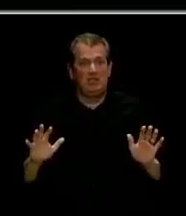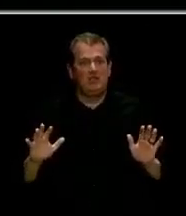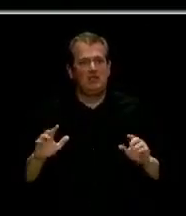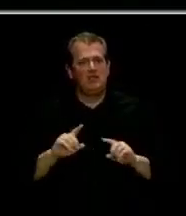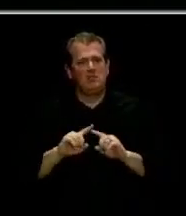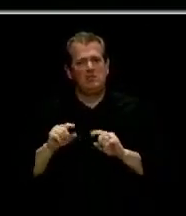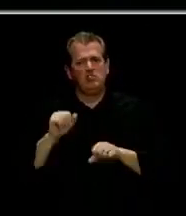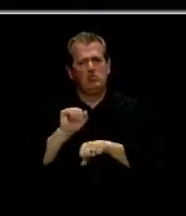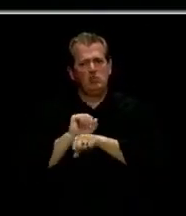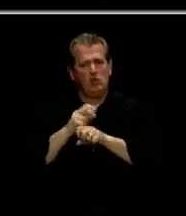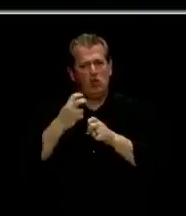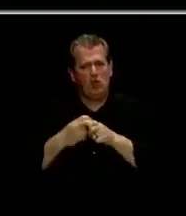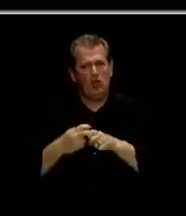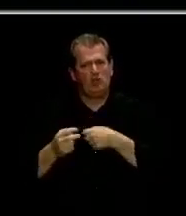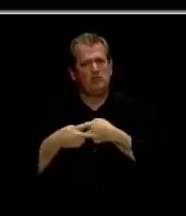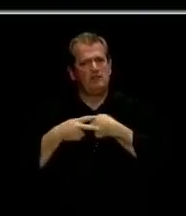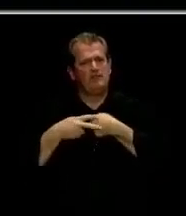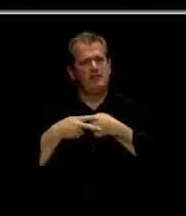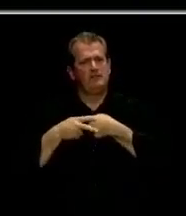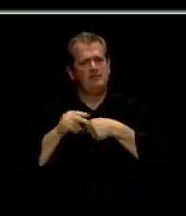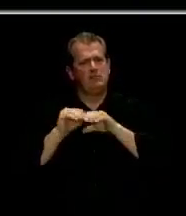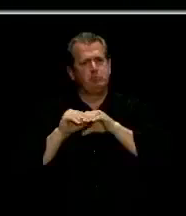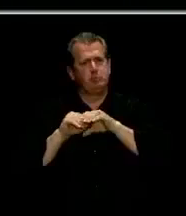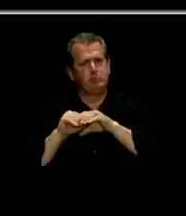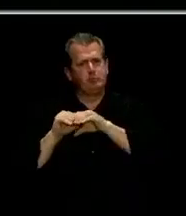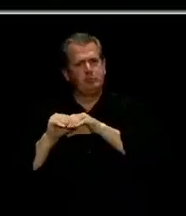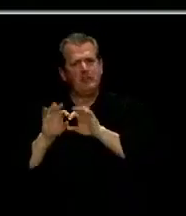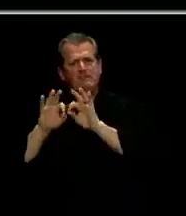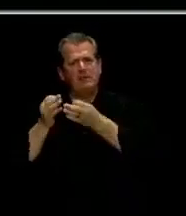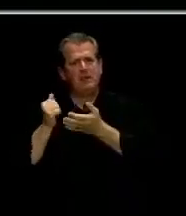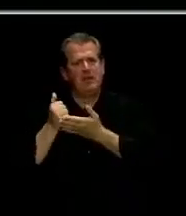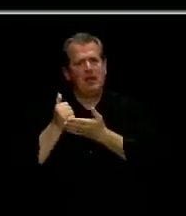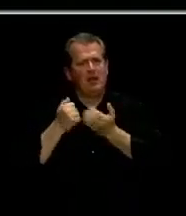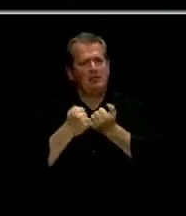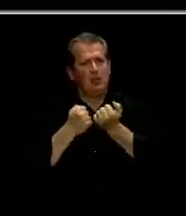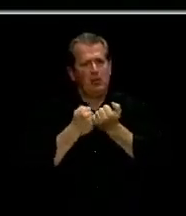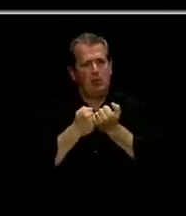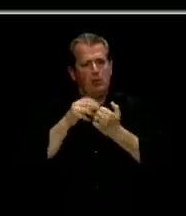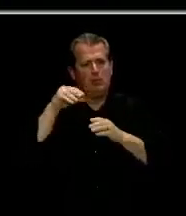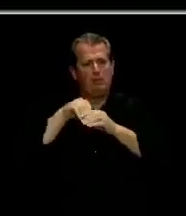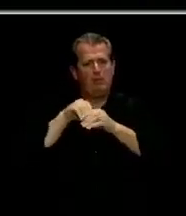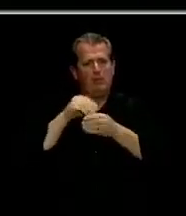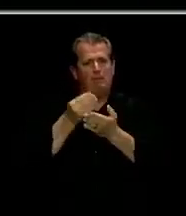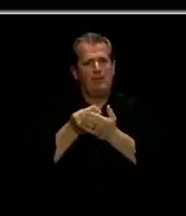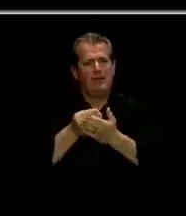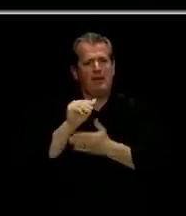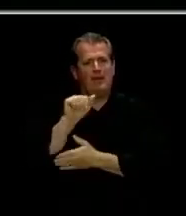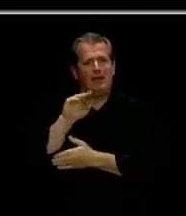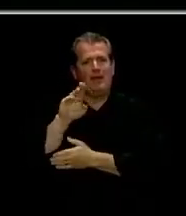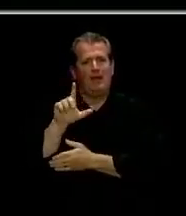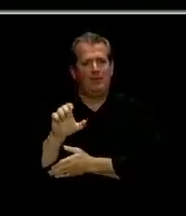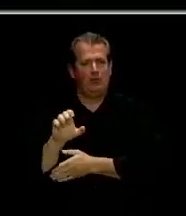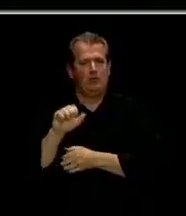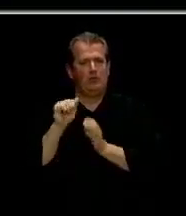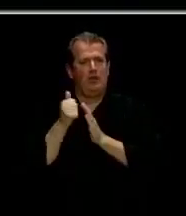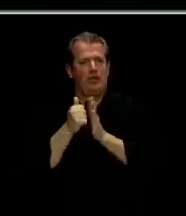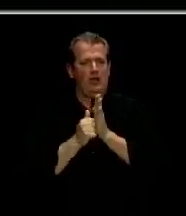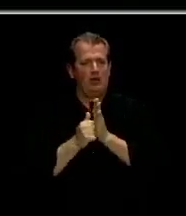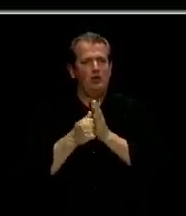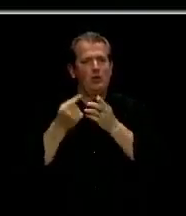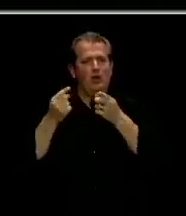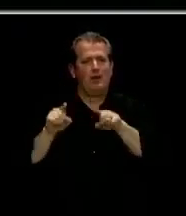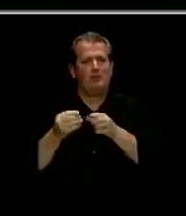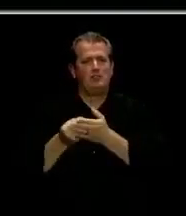through her hard work and saving and the help of family and friends and putting money in an Able account, she was able to purchase a